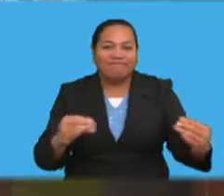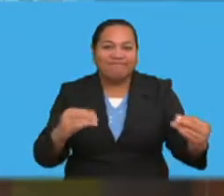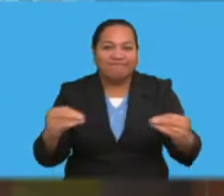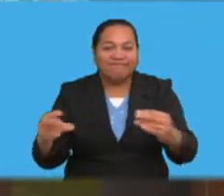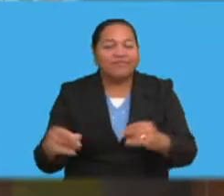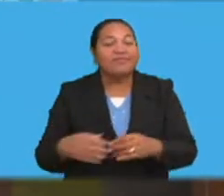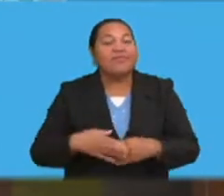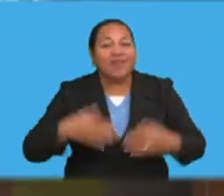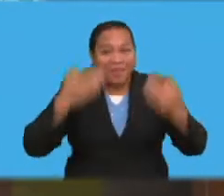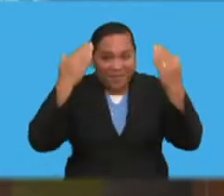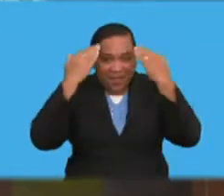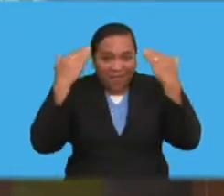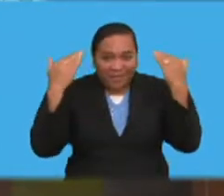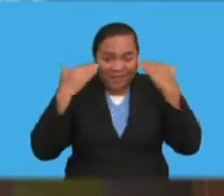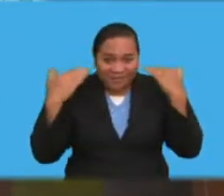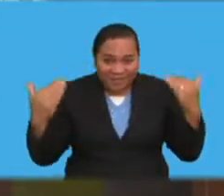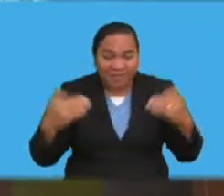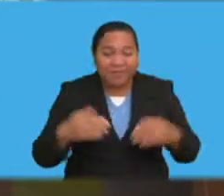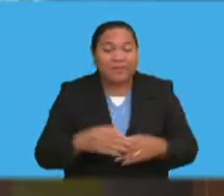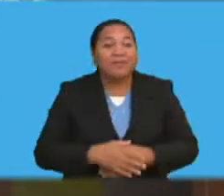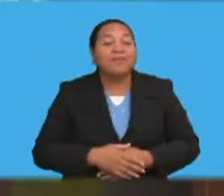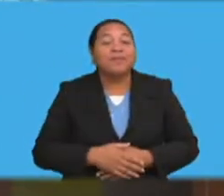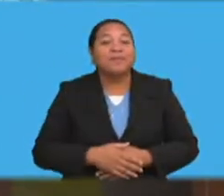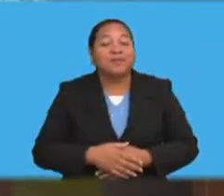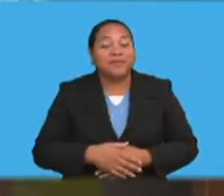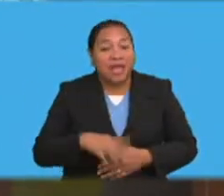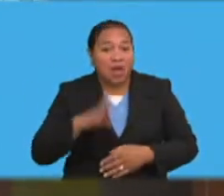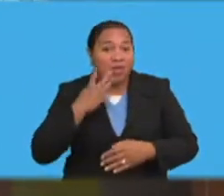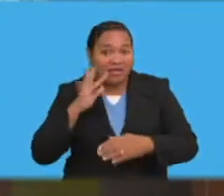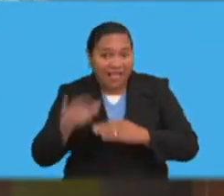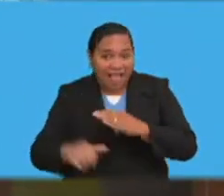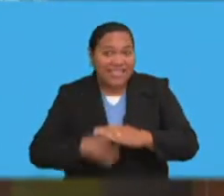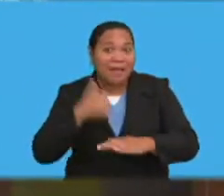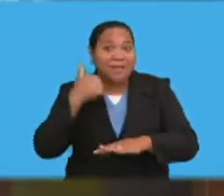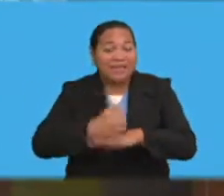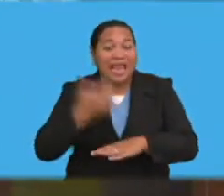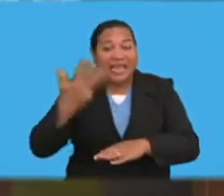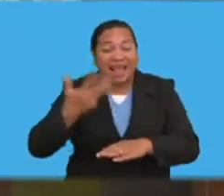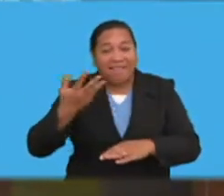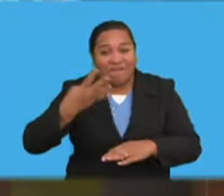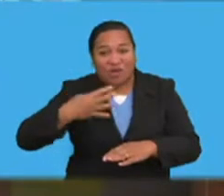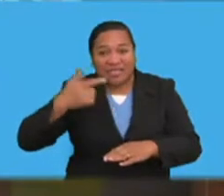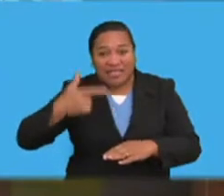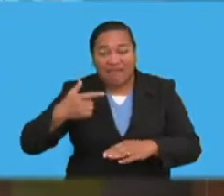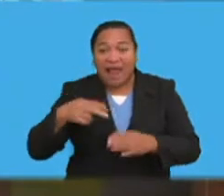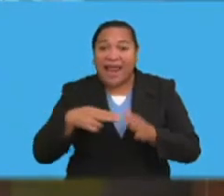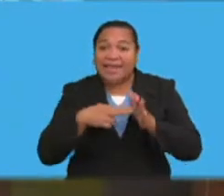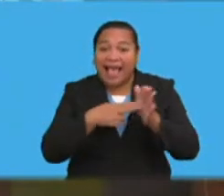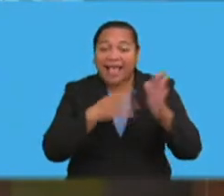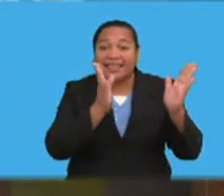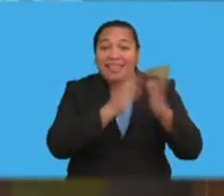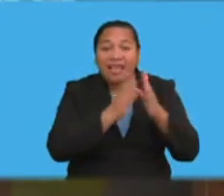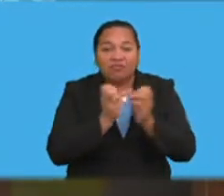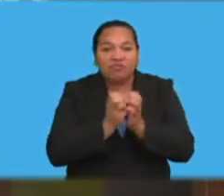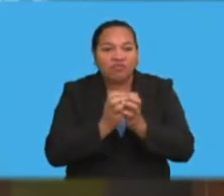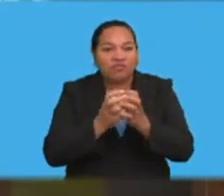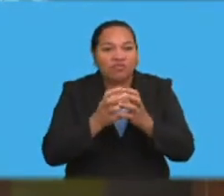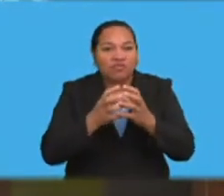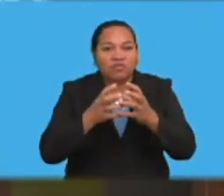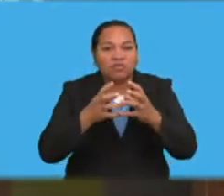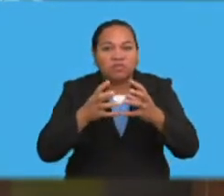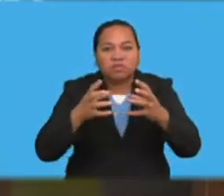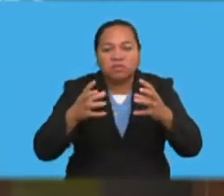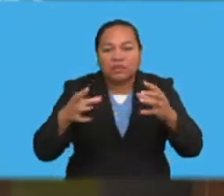Madam Speaker, ever since its establishment in 1947, Nadi town has grown to become a significant municipality in